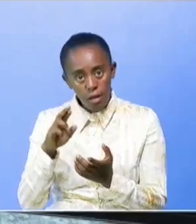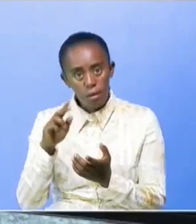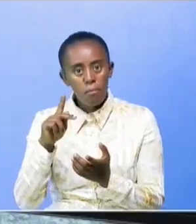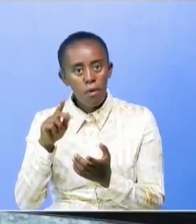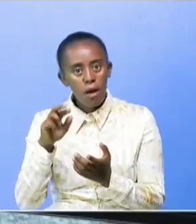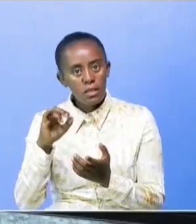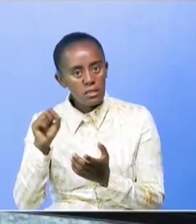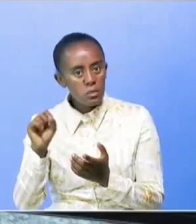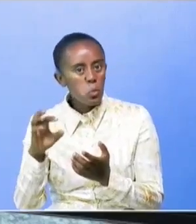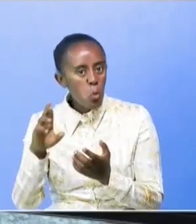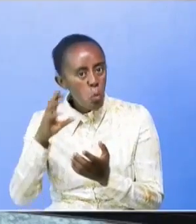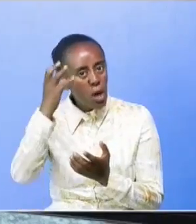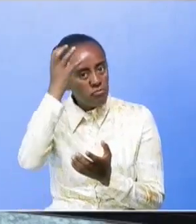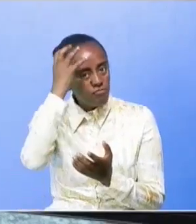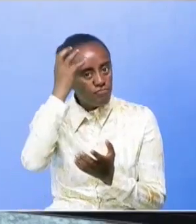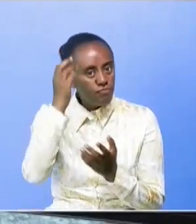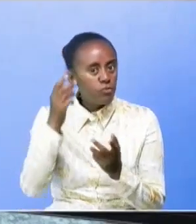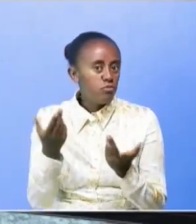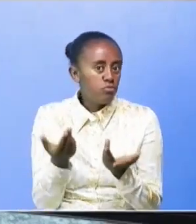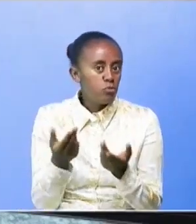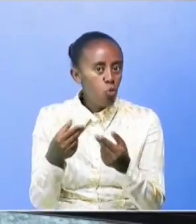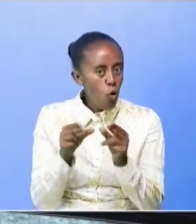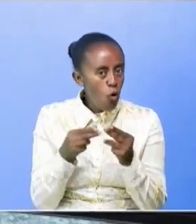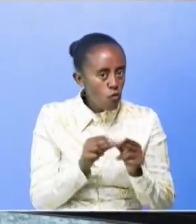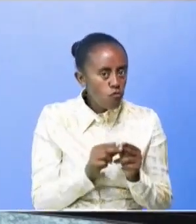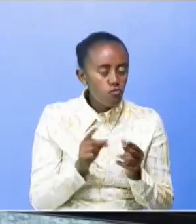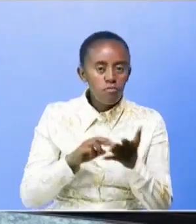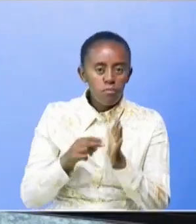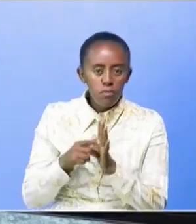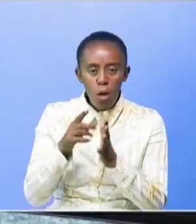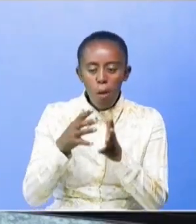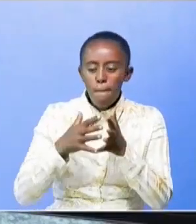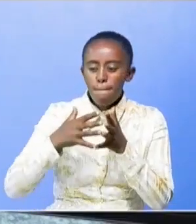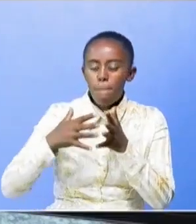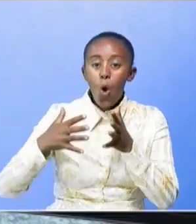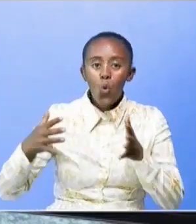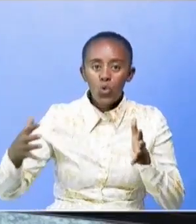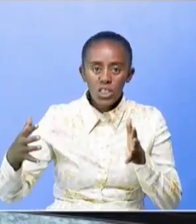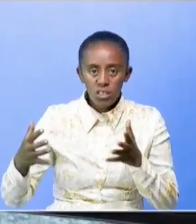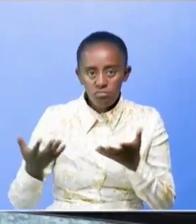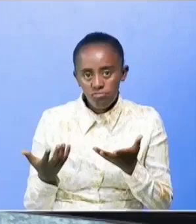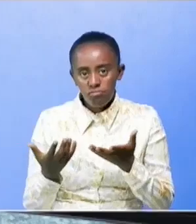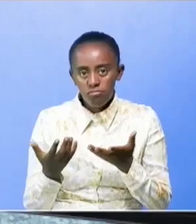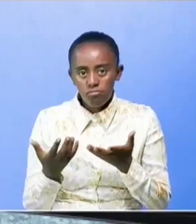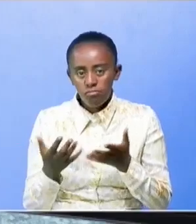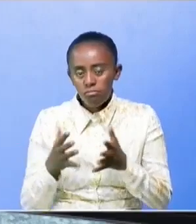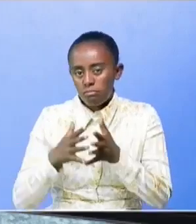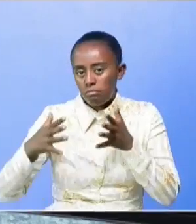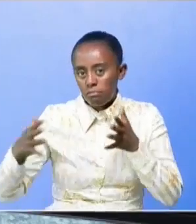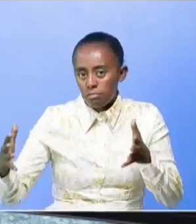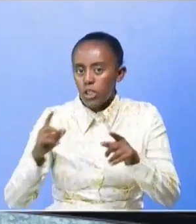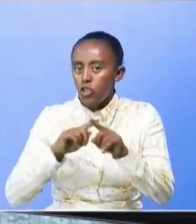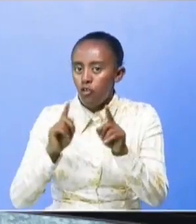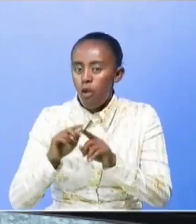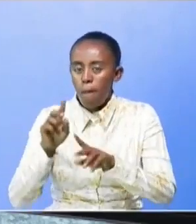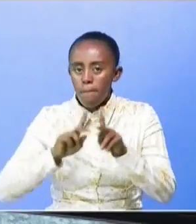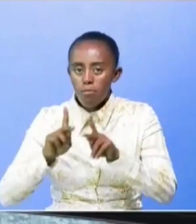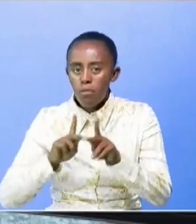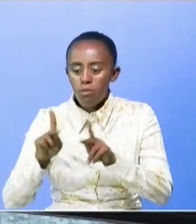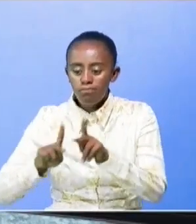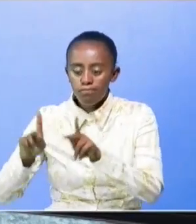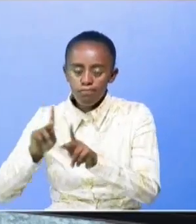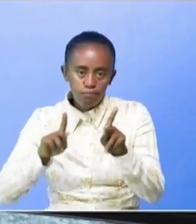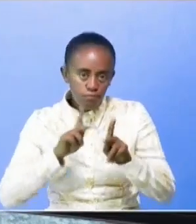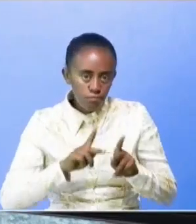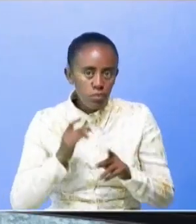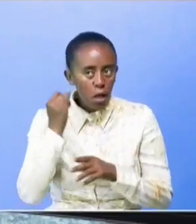government offices. Broadening meaning expanding to encompass different people,